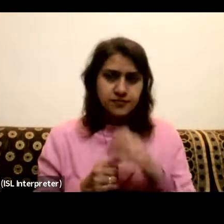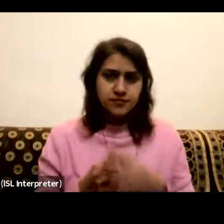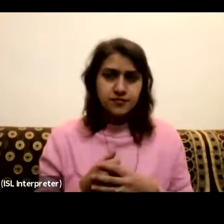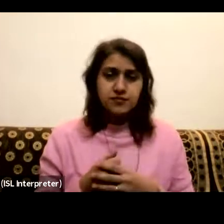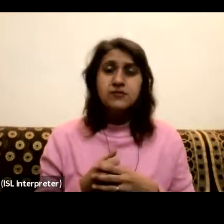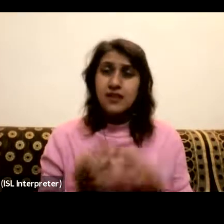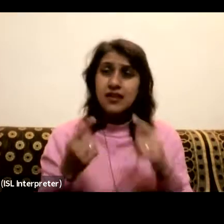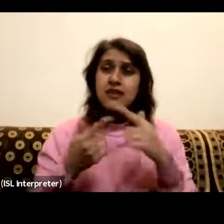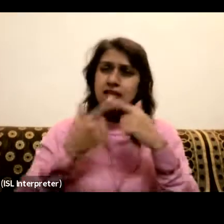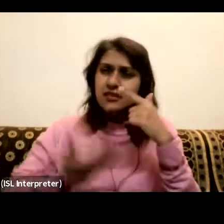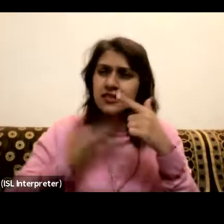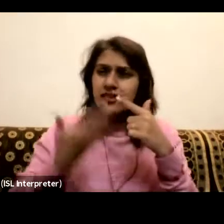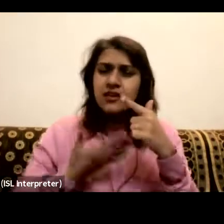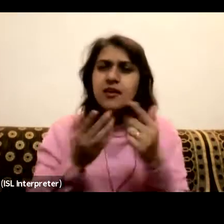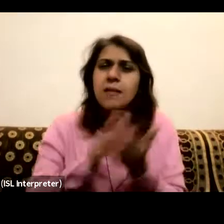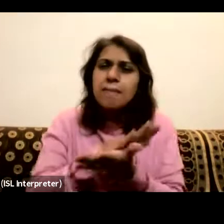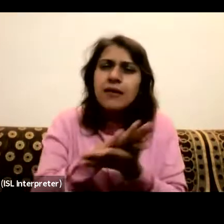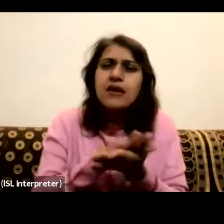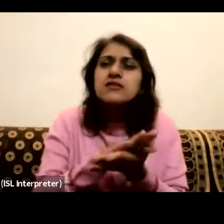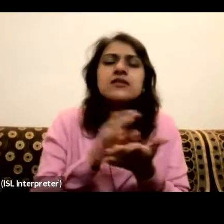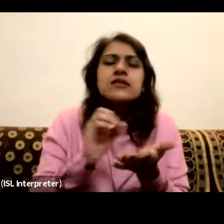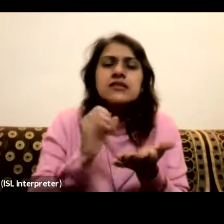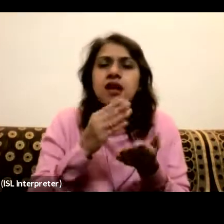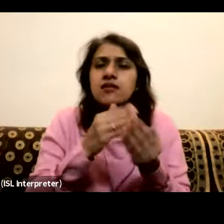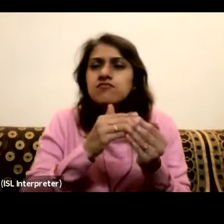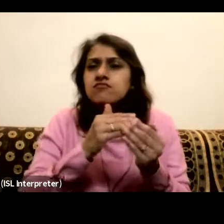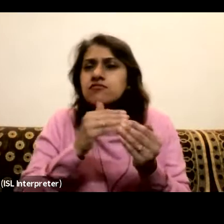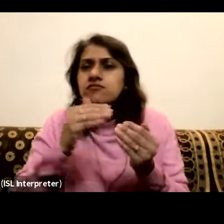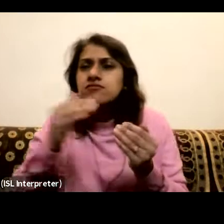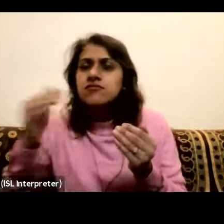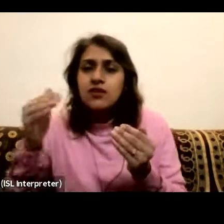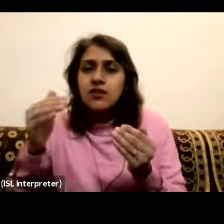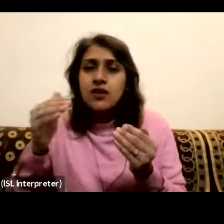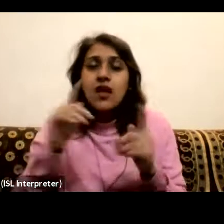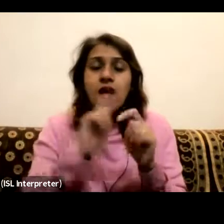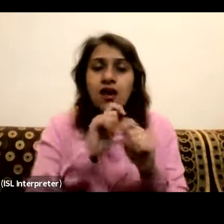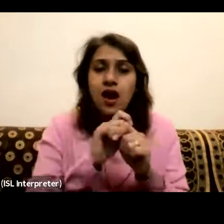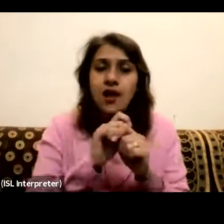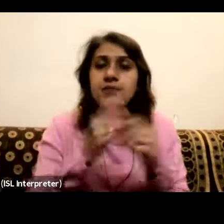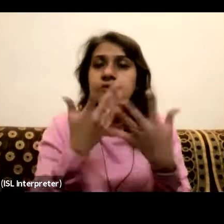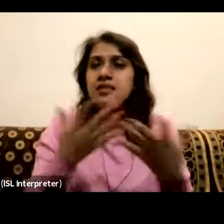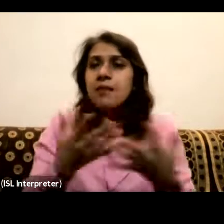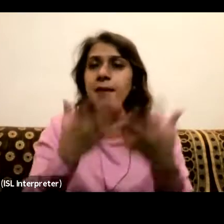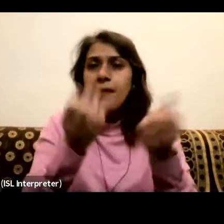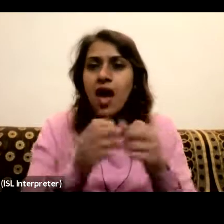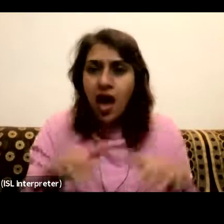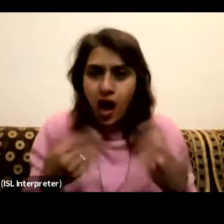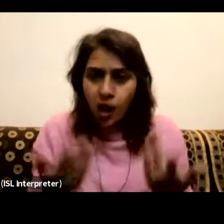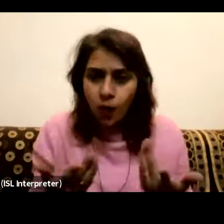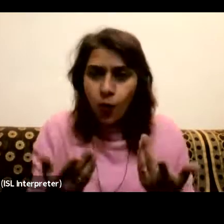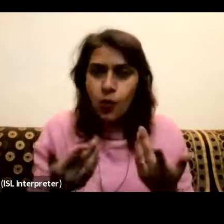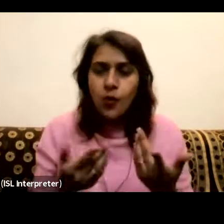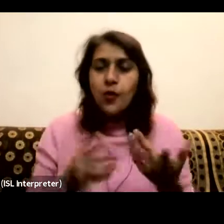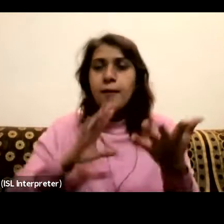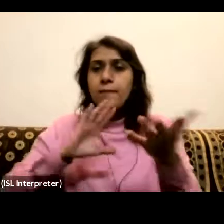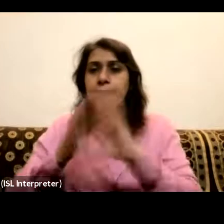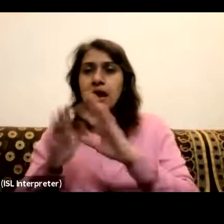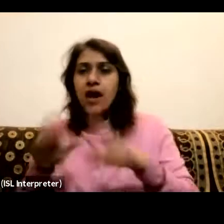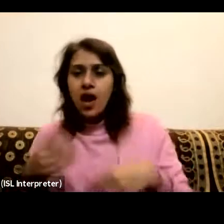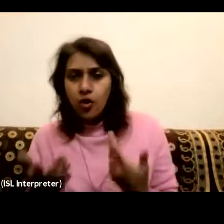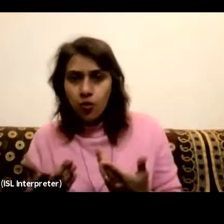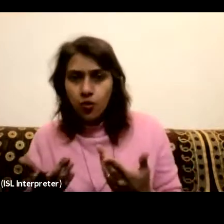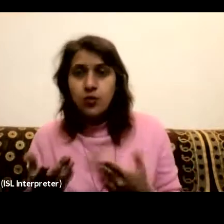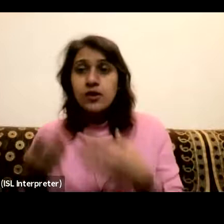entrepreneurship program because just by doing the program and leaving them in the field will not help. So we're building also a pool of mentors who can help